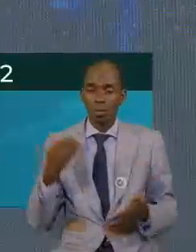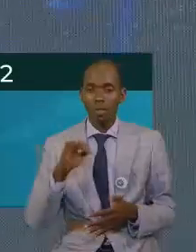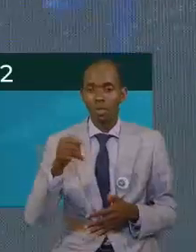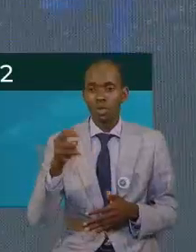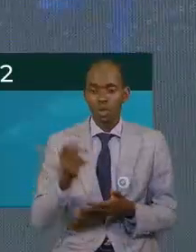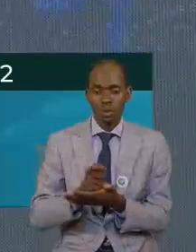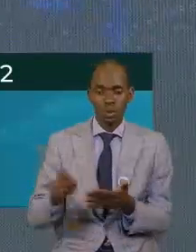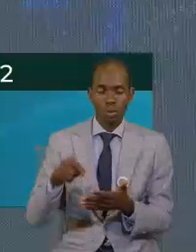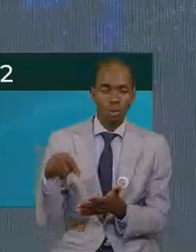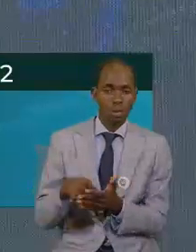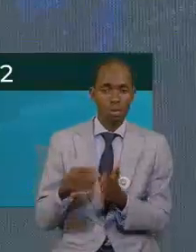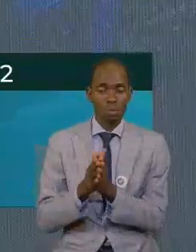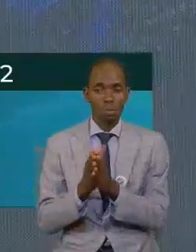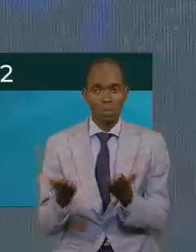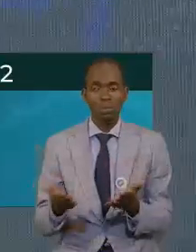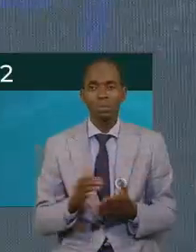this.